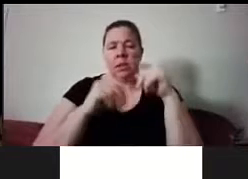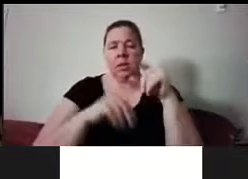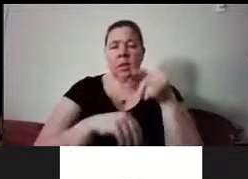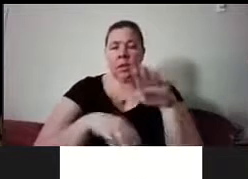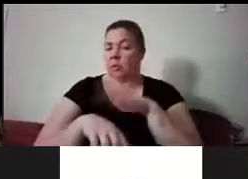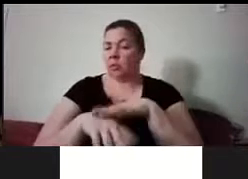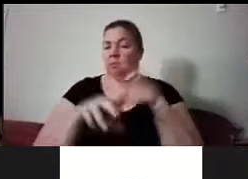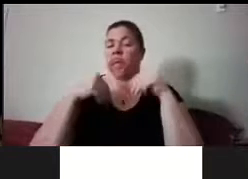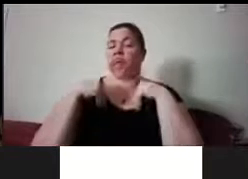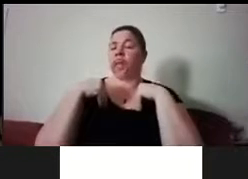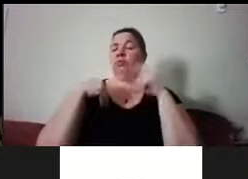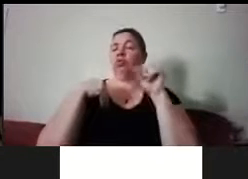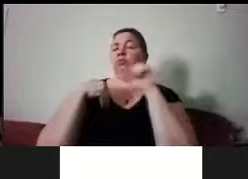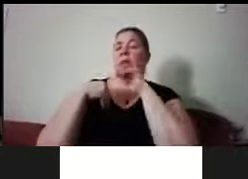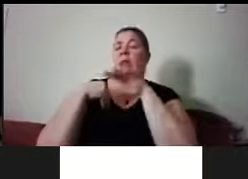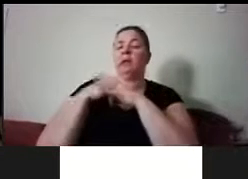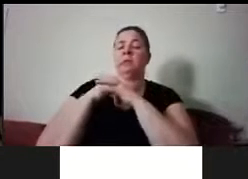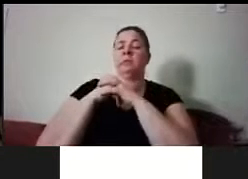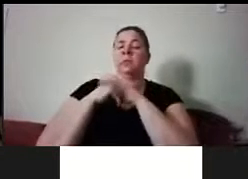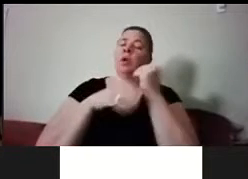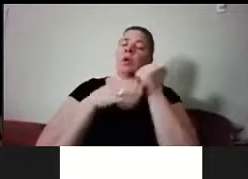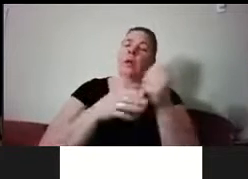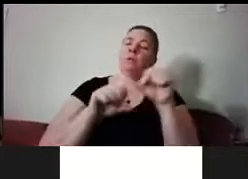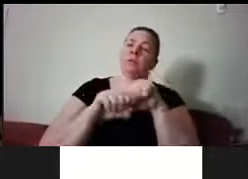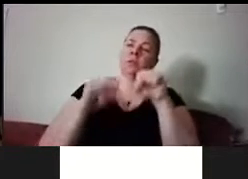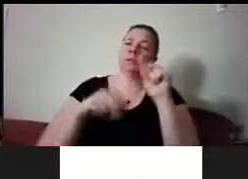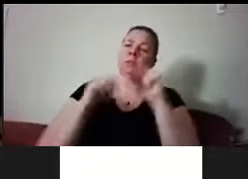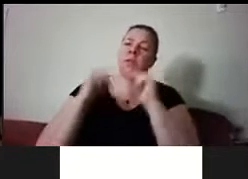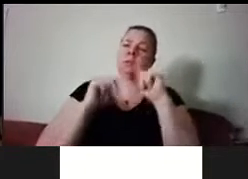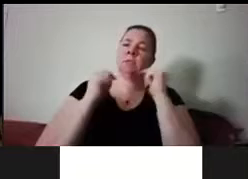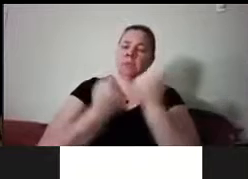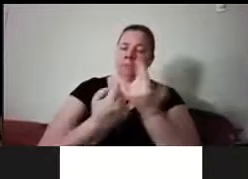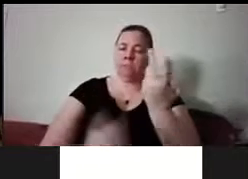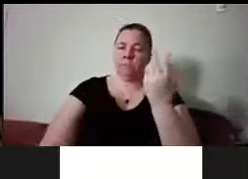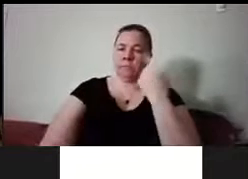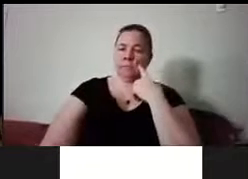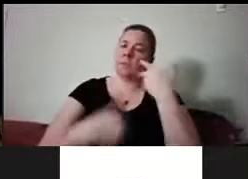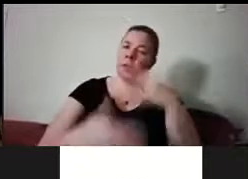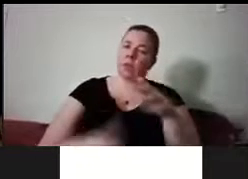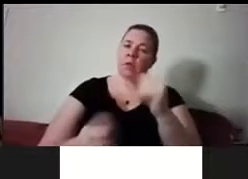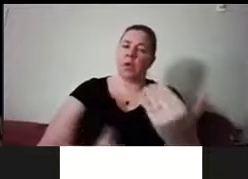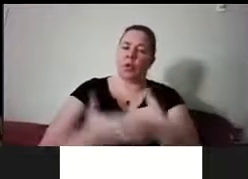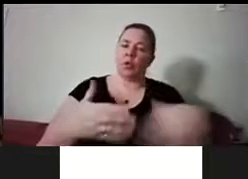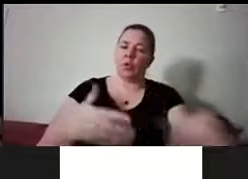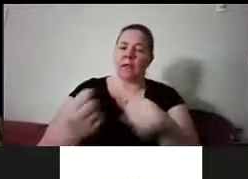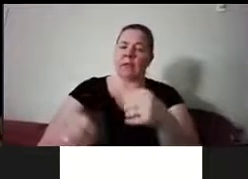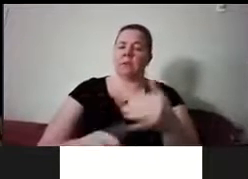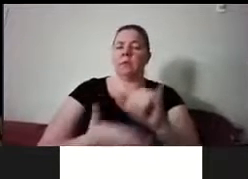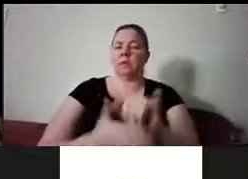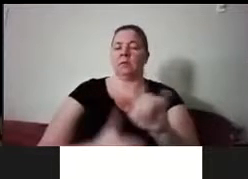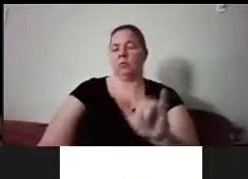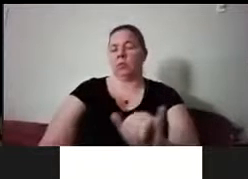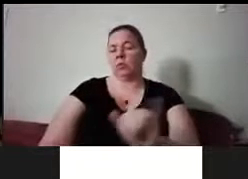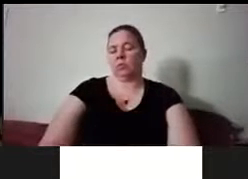nothing, or you can help the system build a team, you know, just to that you can earn quicker as well. But yes, you will be able